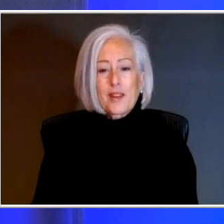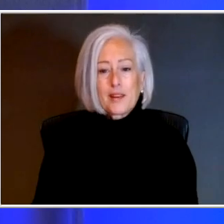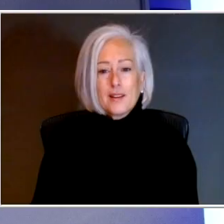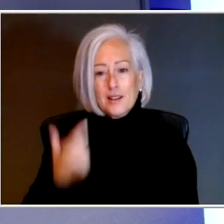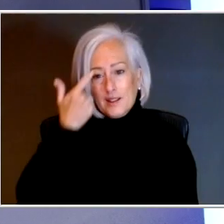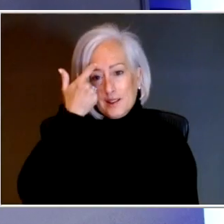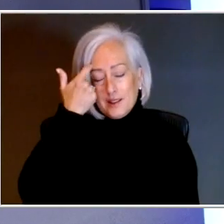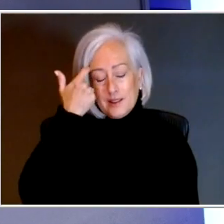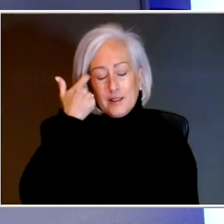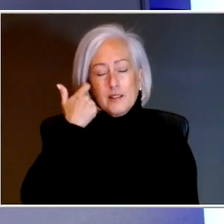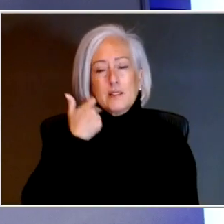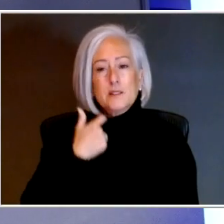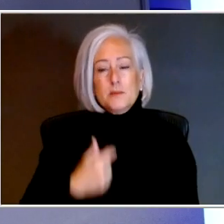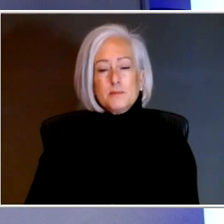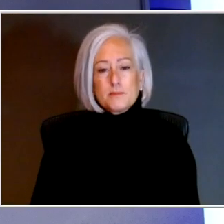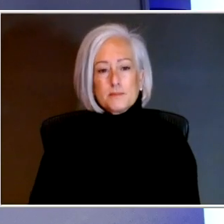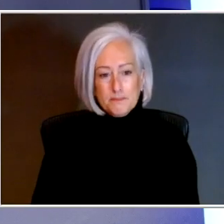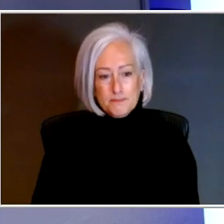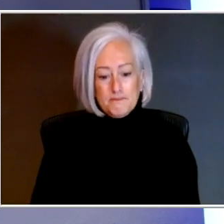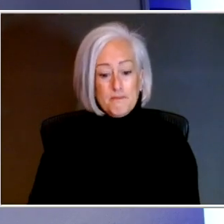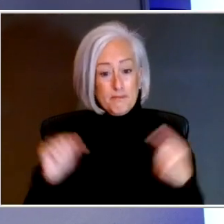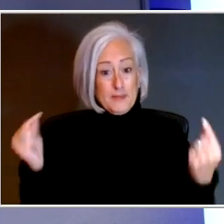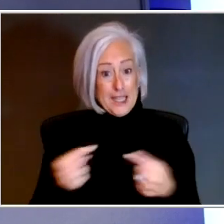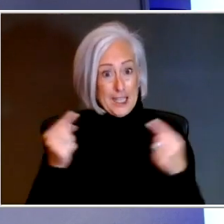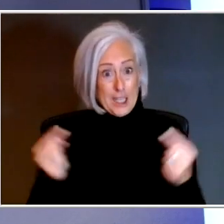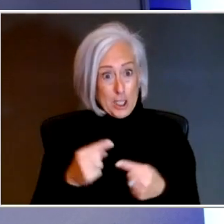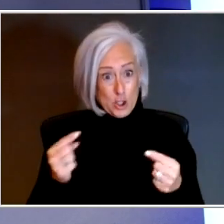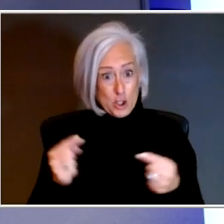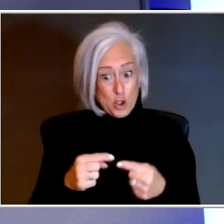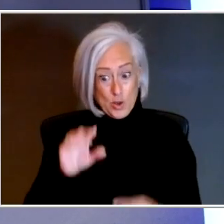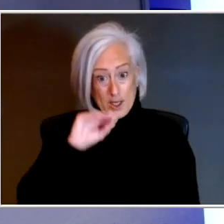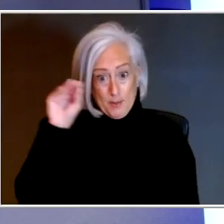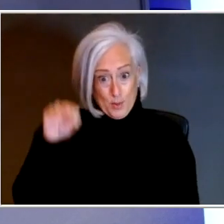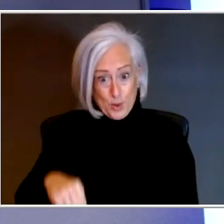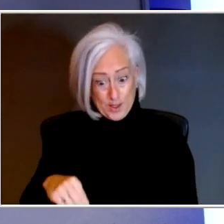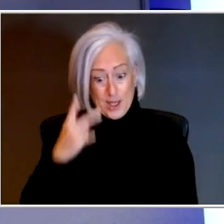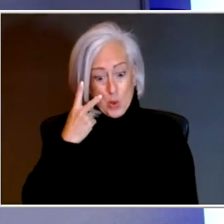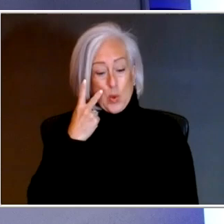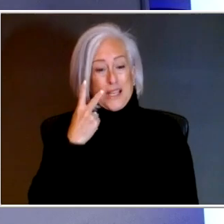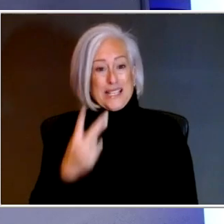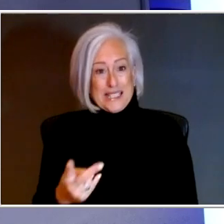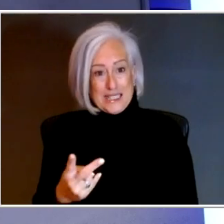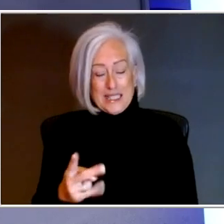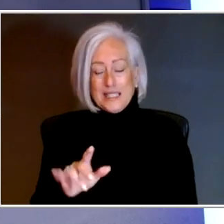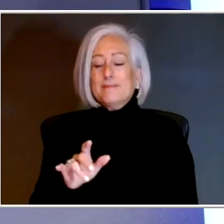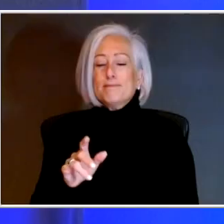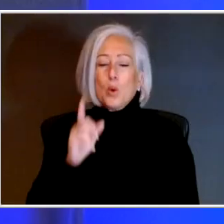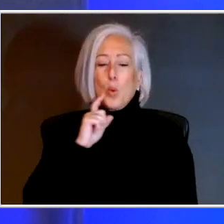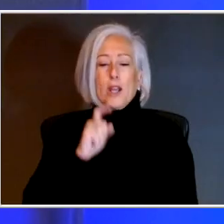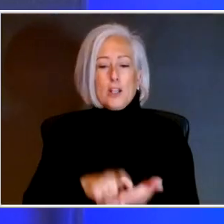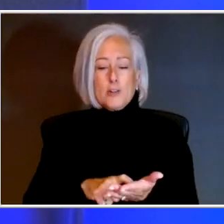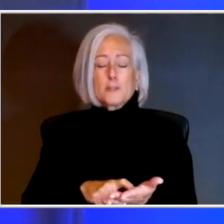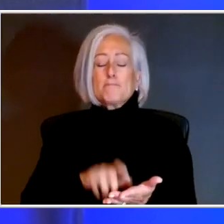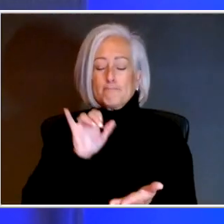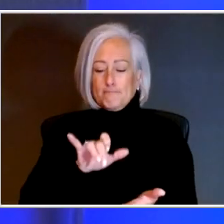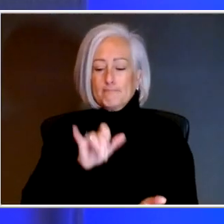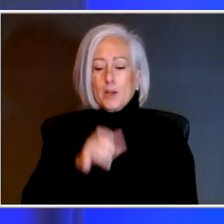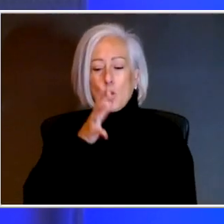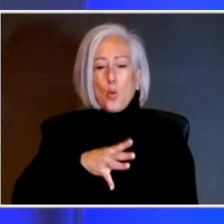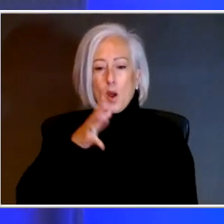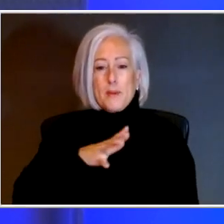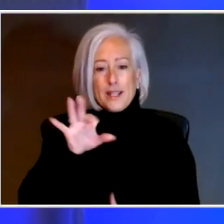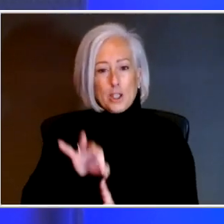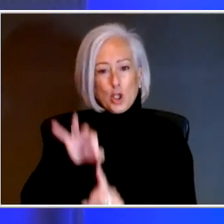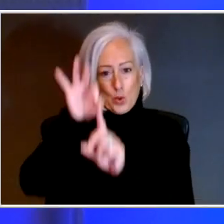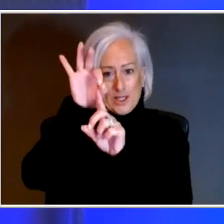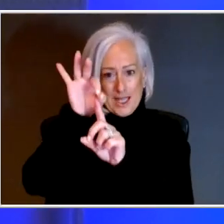When it comes to the injury rates that we've been seeing, women are unique beings. And across the board, females